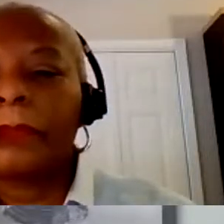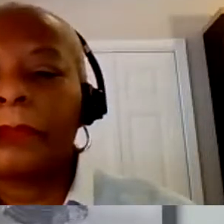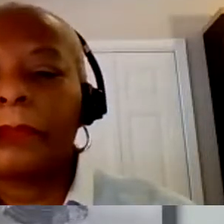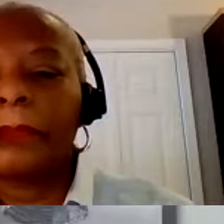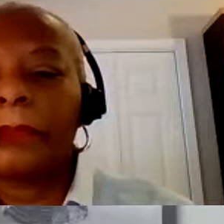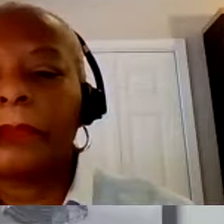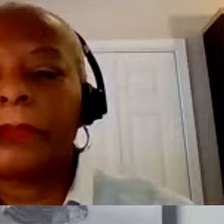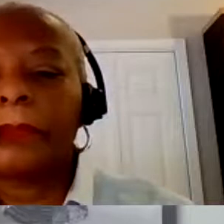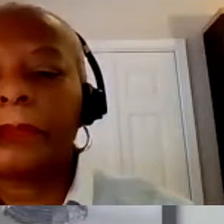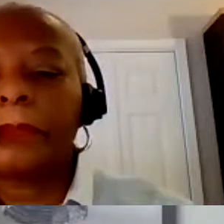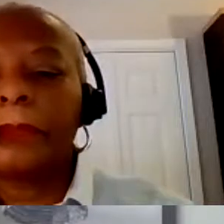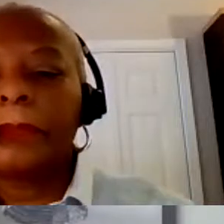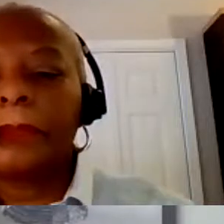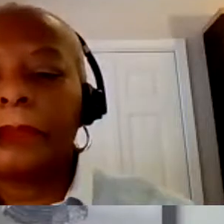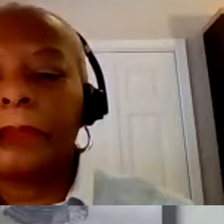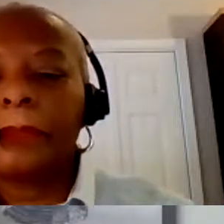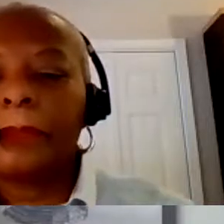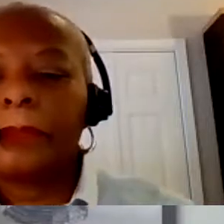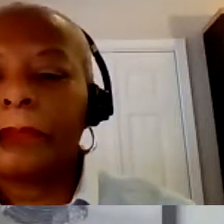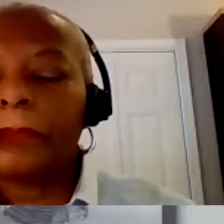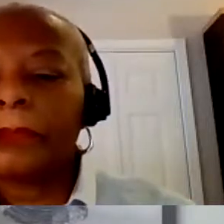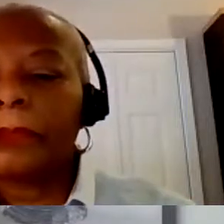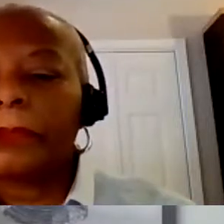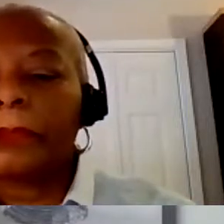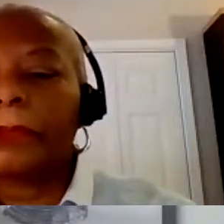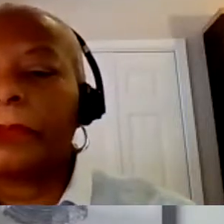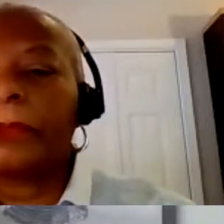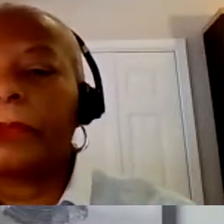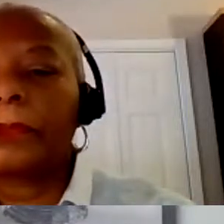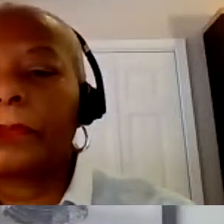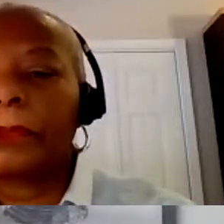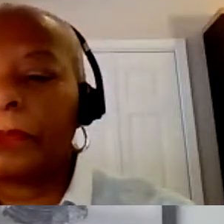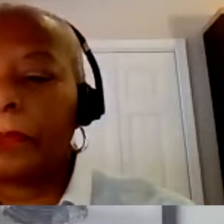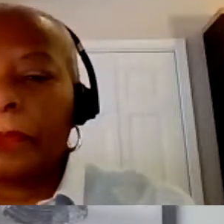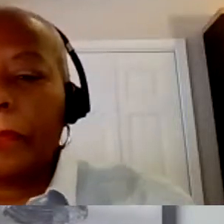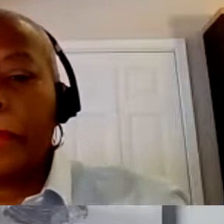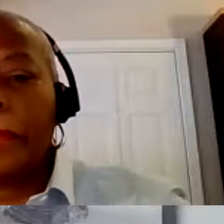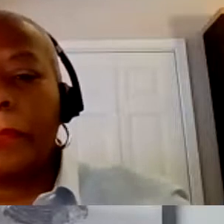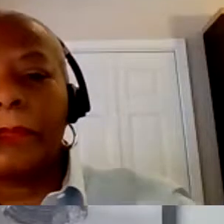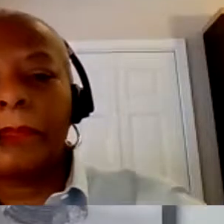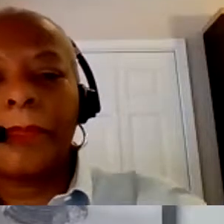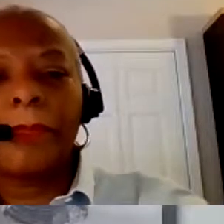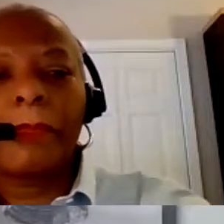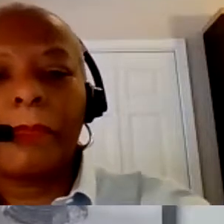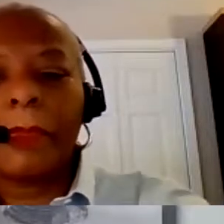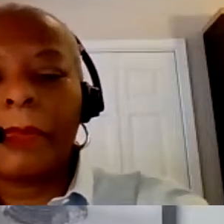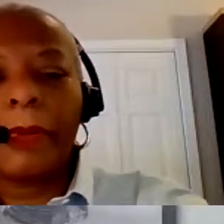different layers, and our recommendations target different individuals or different groups of